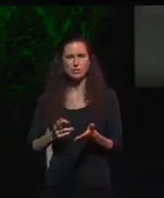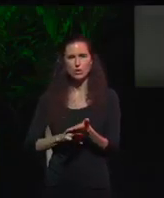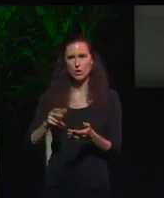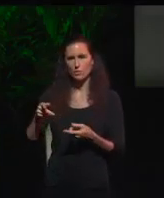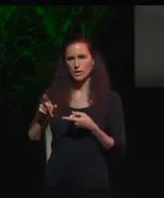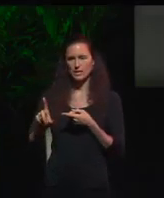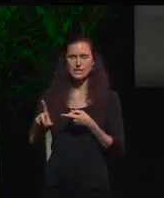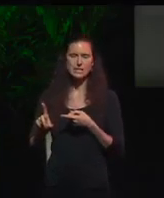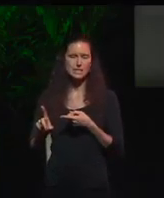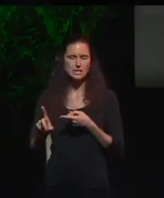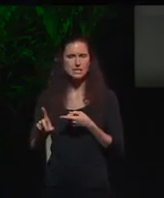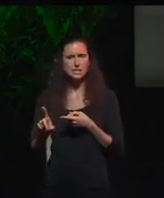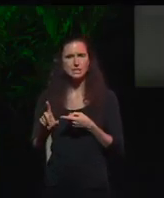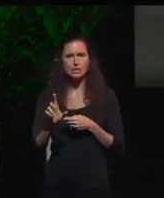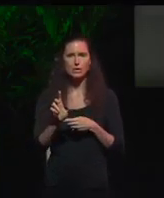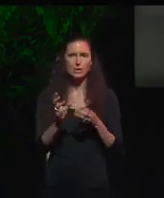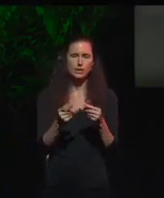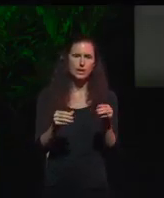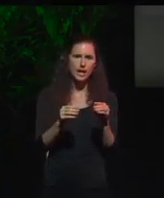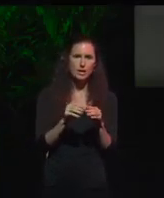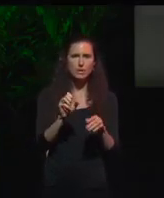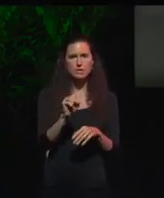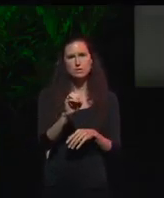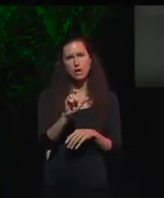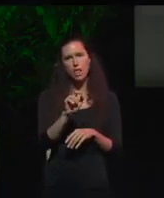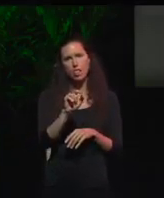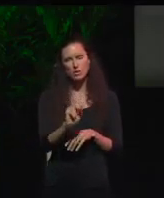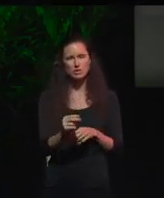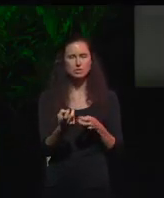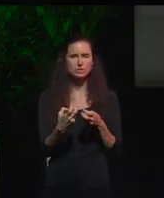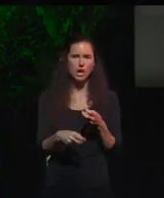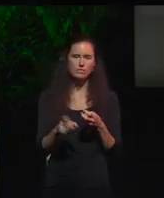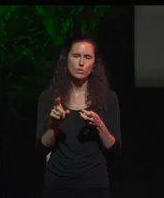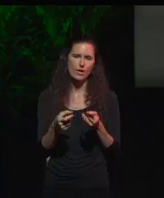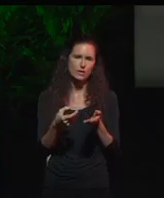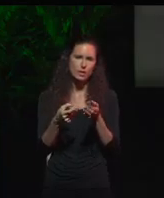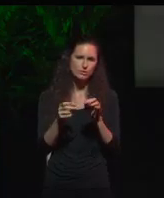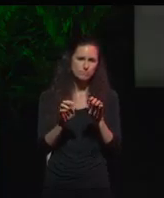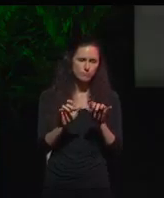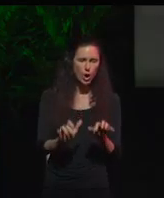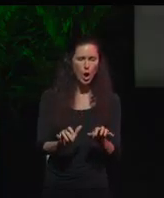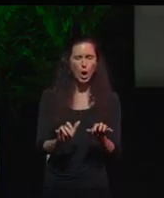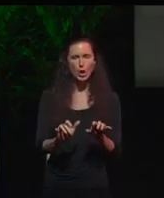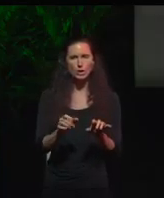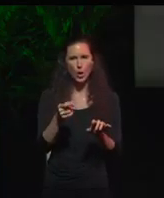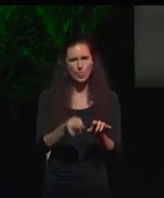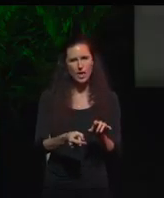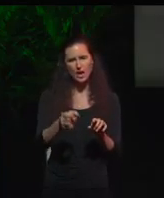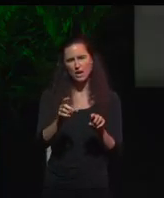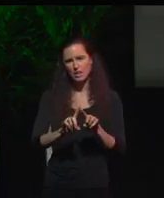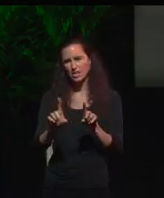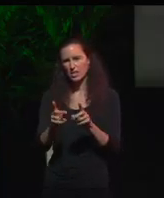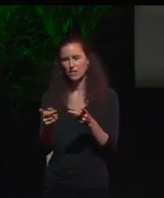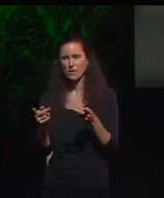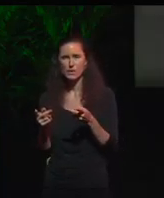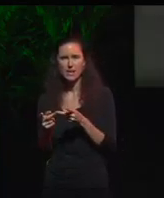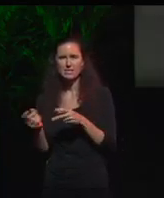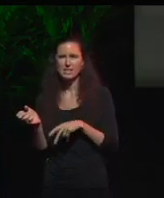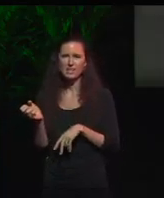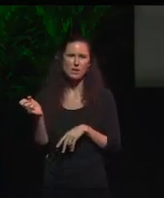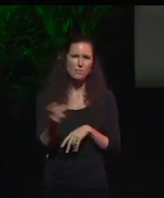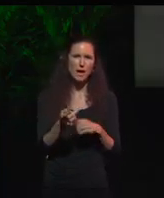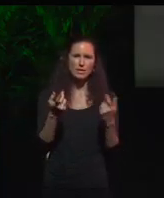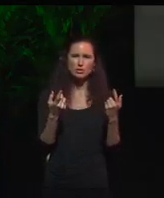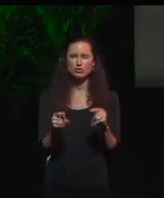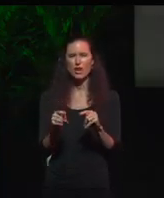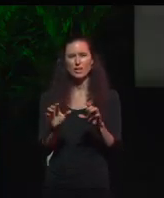Campus Solutions. We'd have to encode in Campus Solutions, then you'd have to go from there to a different place in Blackboard, and then come back to try to